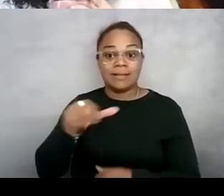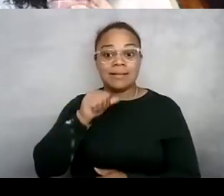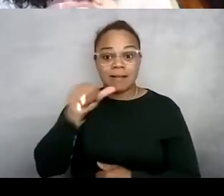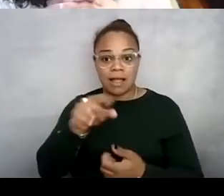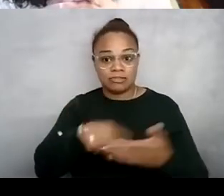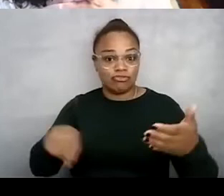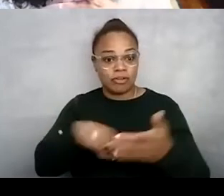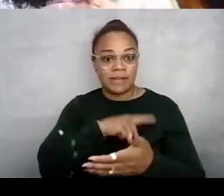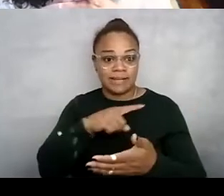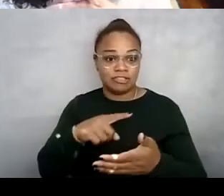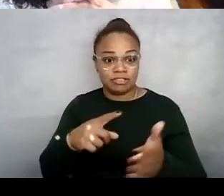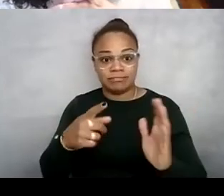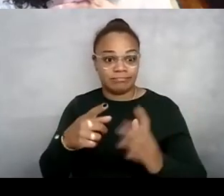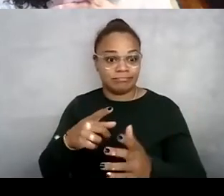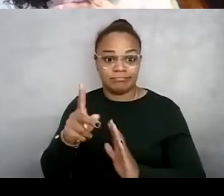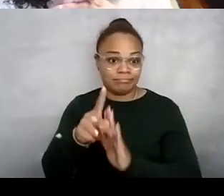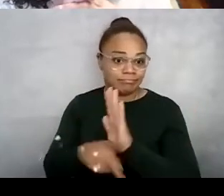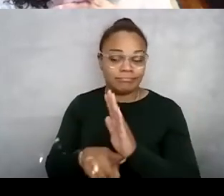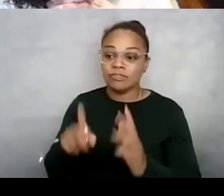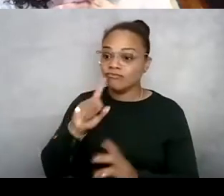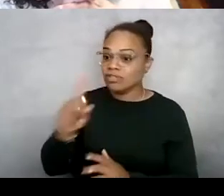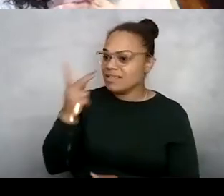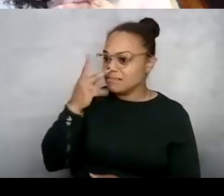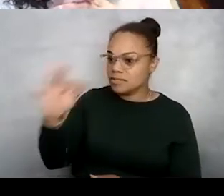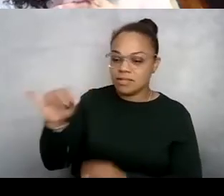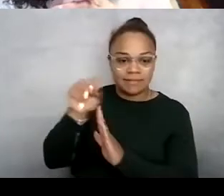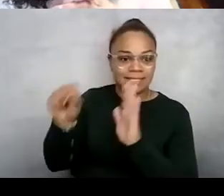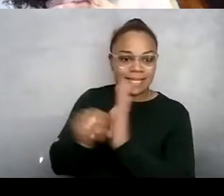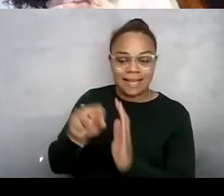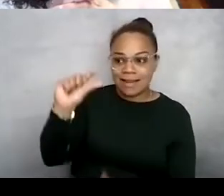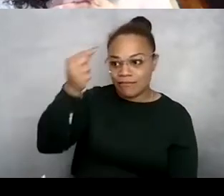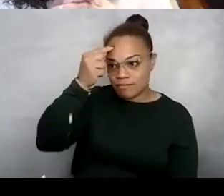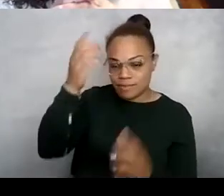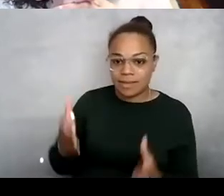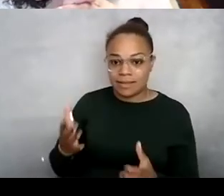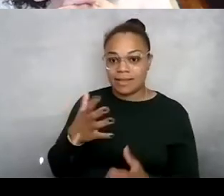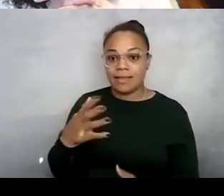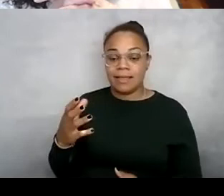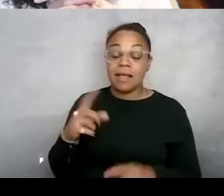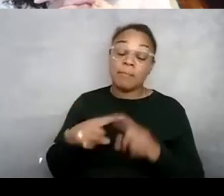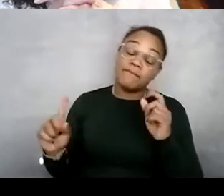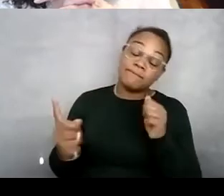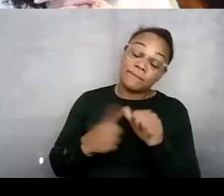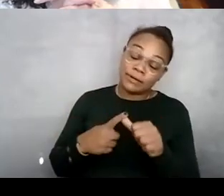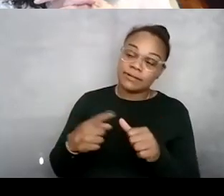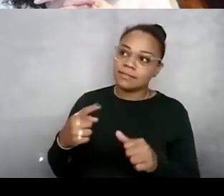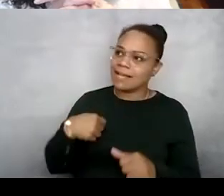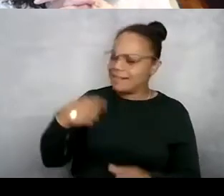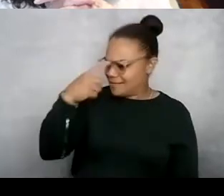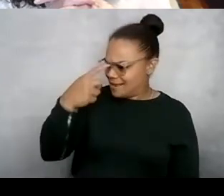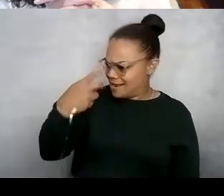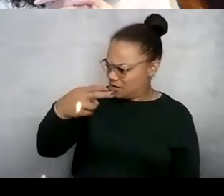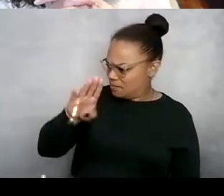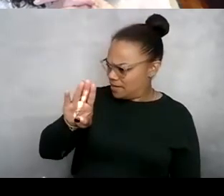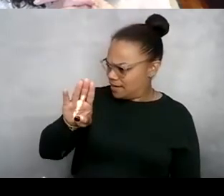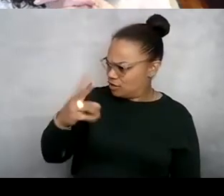off the state government. And then they did something, we call it HB2, but actually first I think it was HB4.